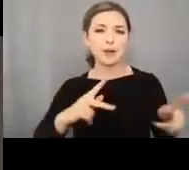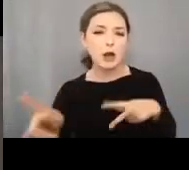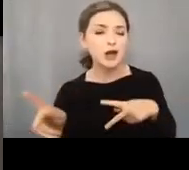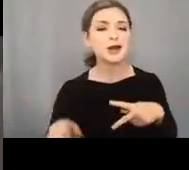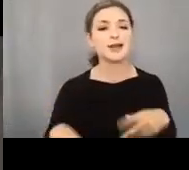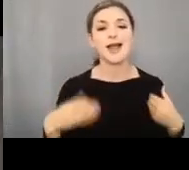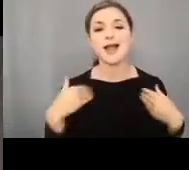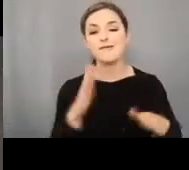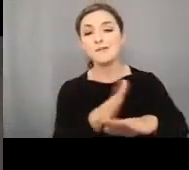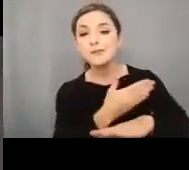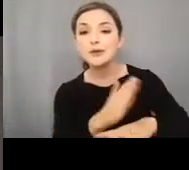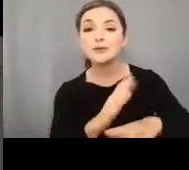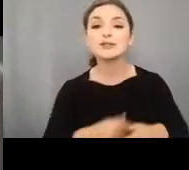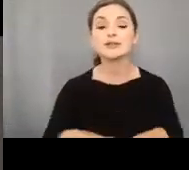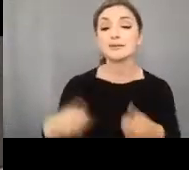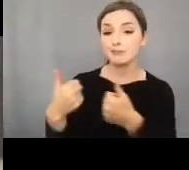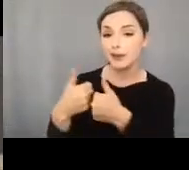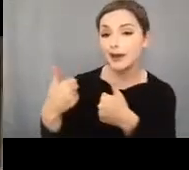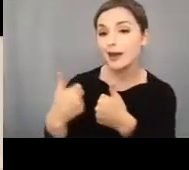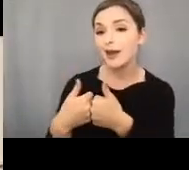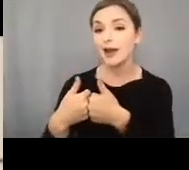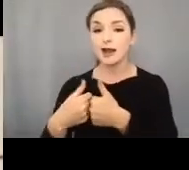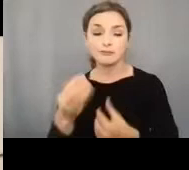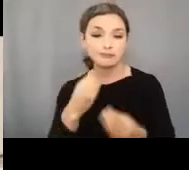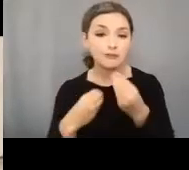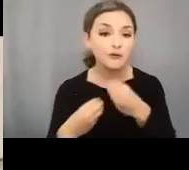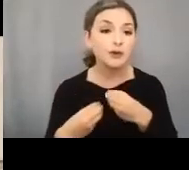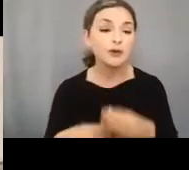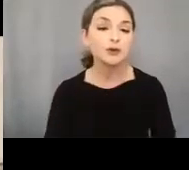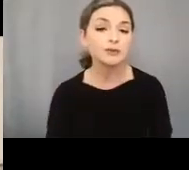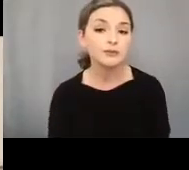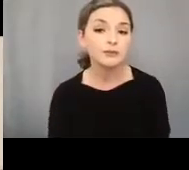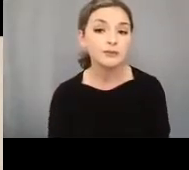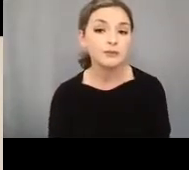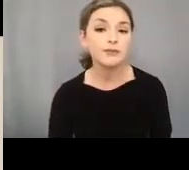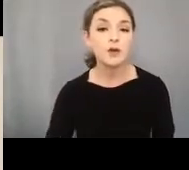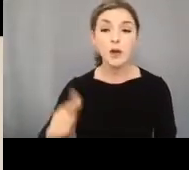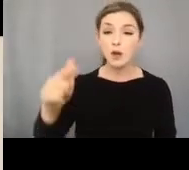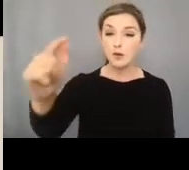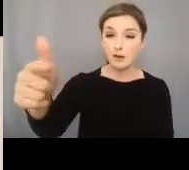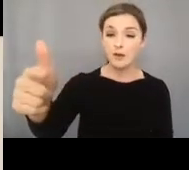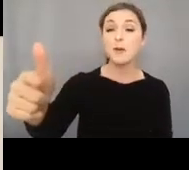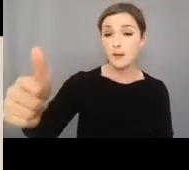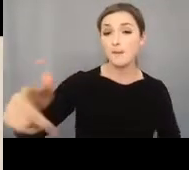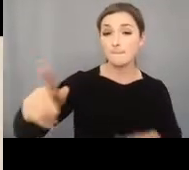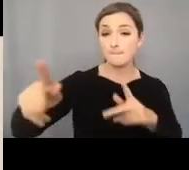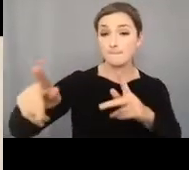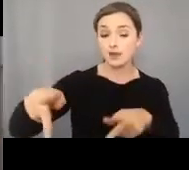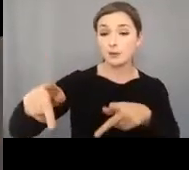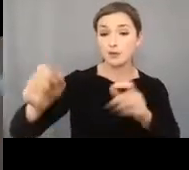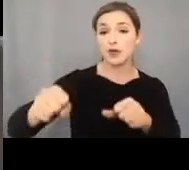and inflatables down at that end of the building that people can play on. All kinds of things like